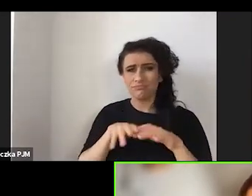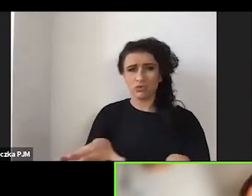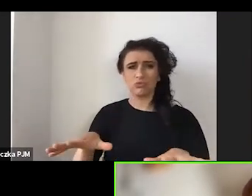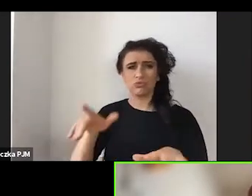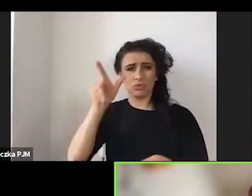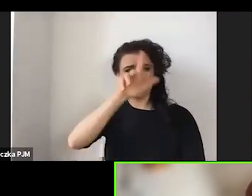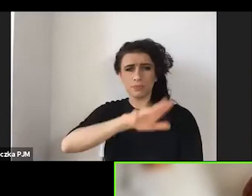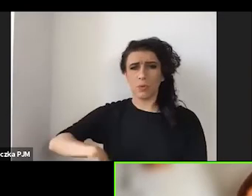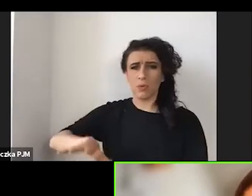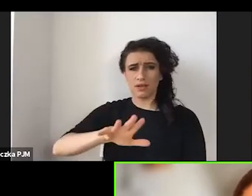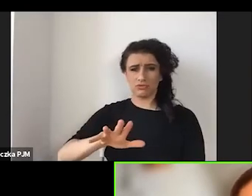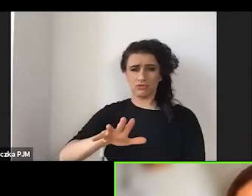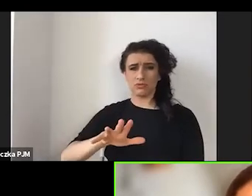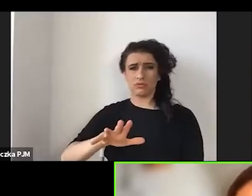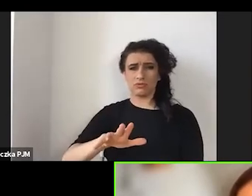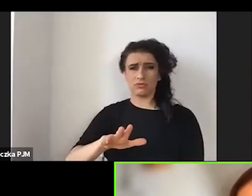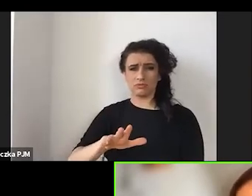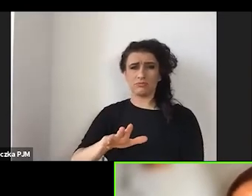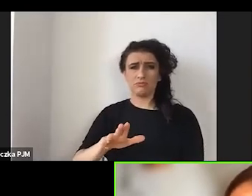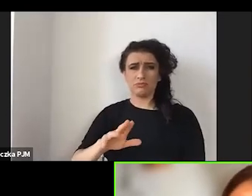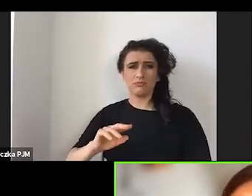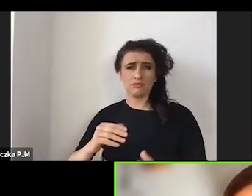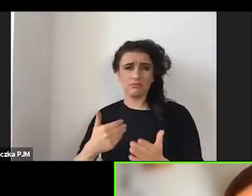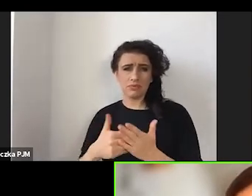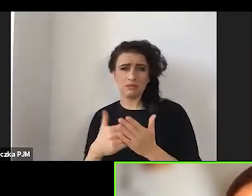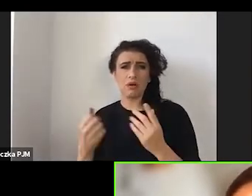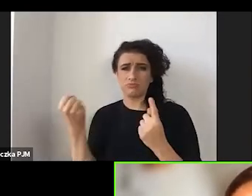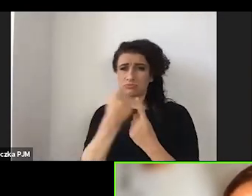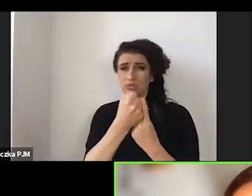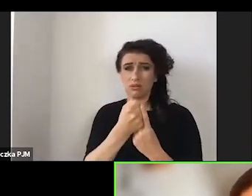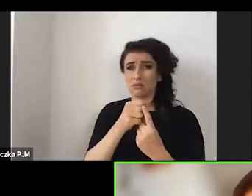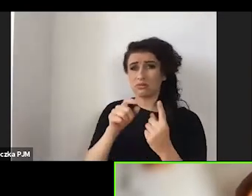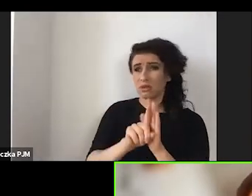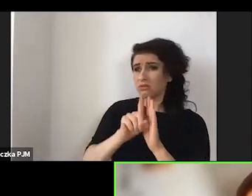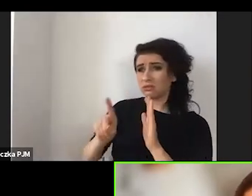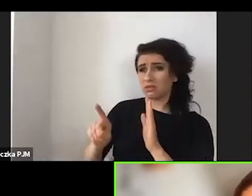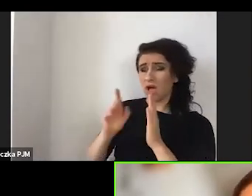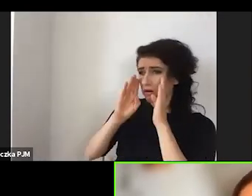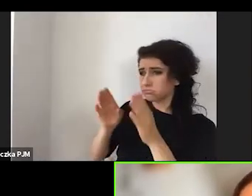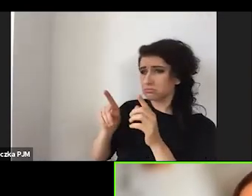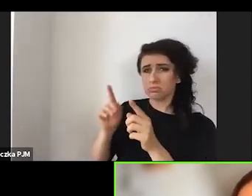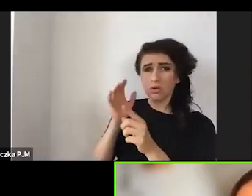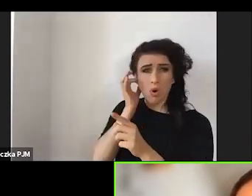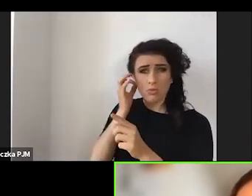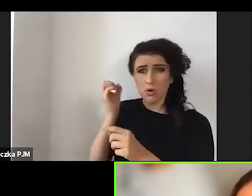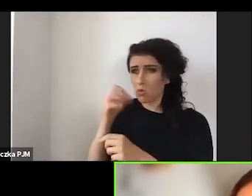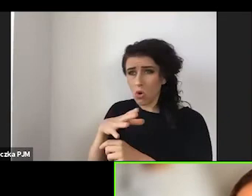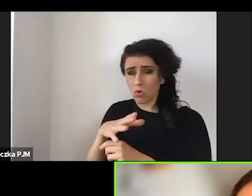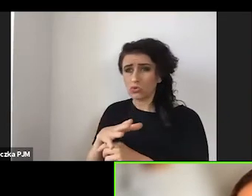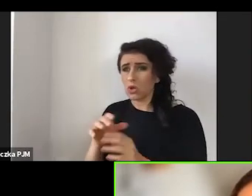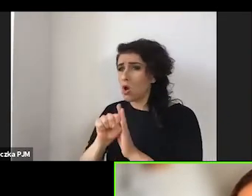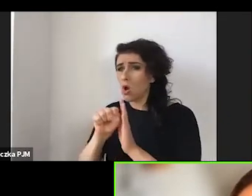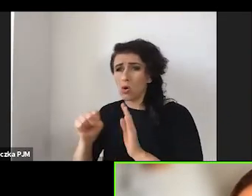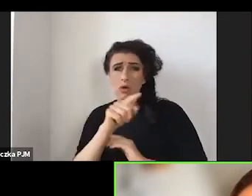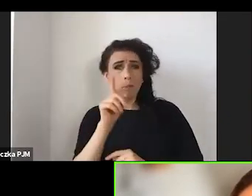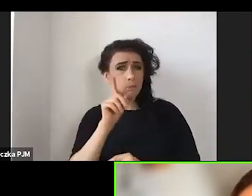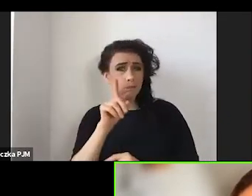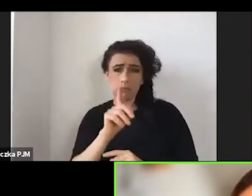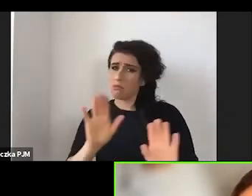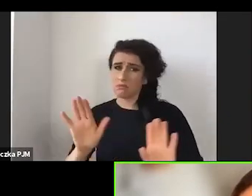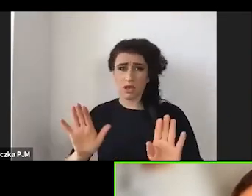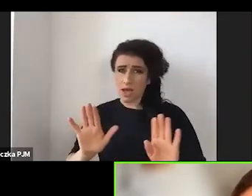it's worse than violence against men or men against men. So we work